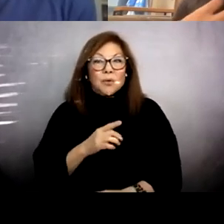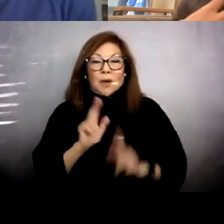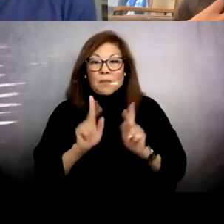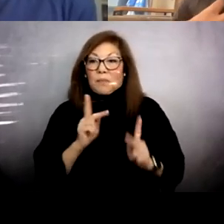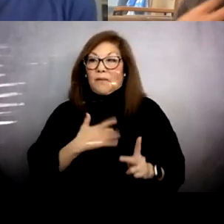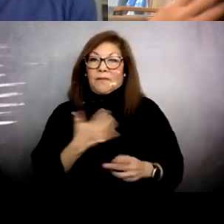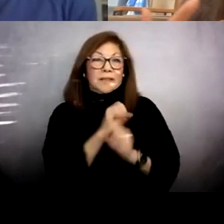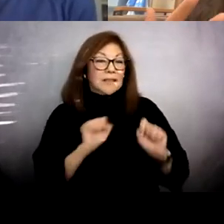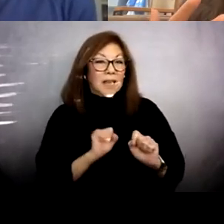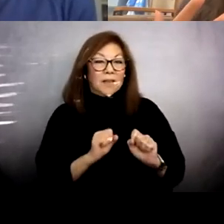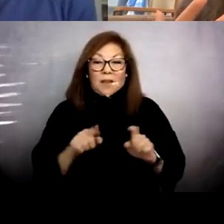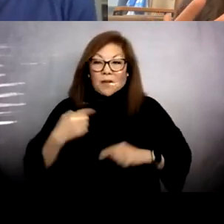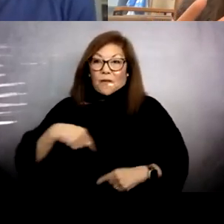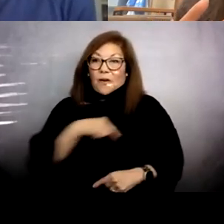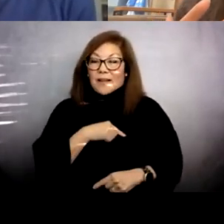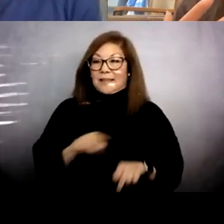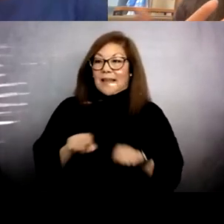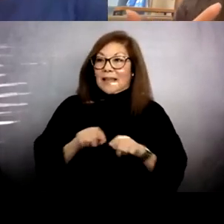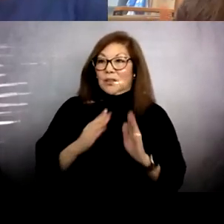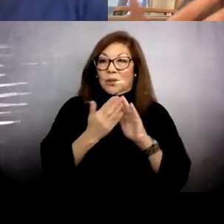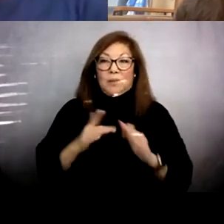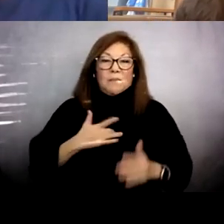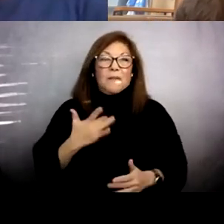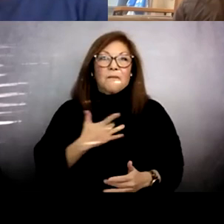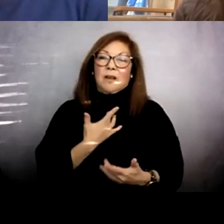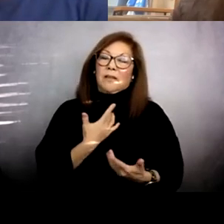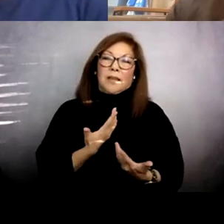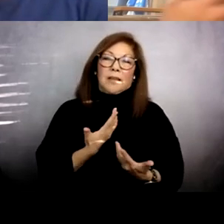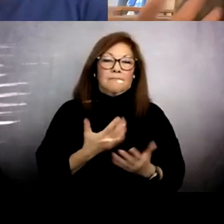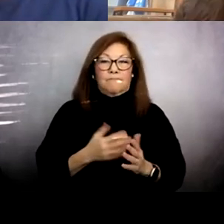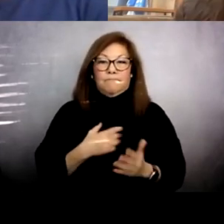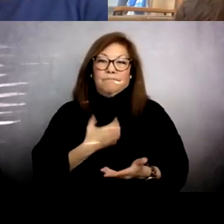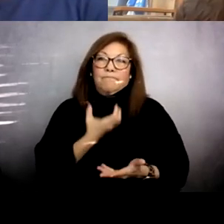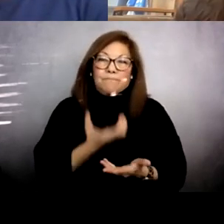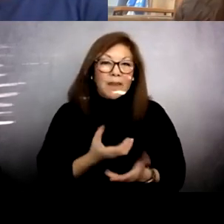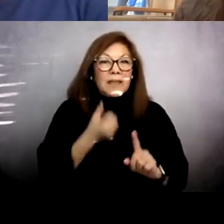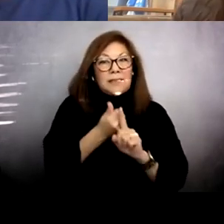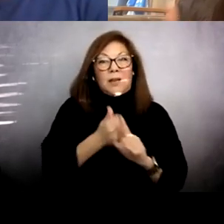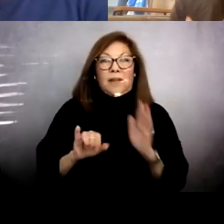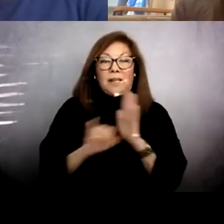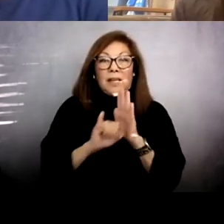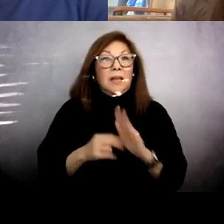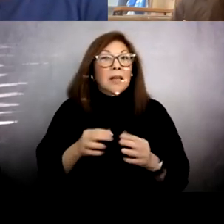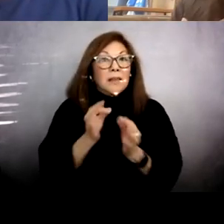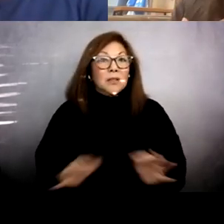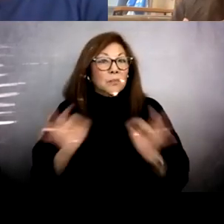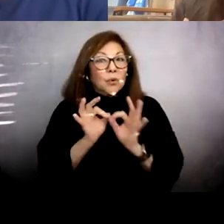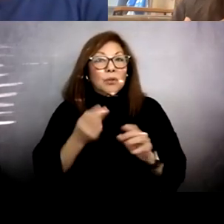for us as a community, it's always important that people feel like they can self-identify. And I also think it's important to use the phrase that we think